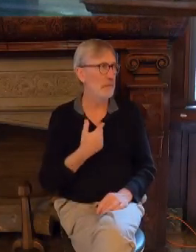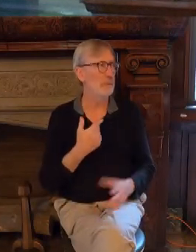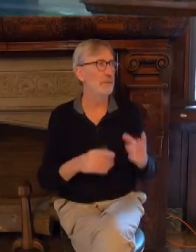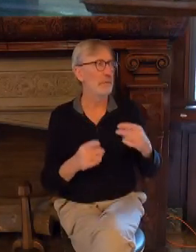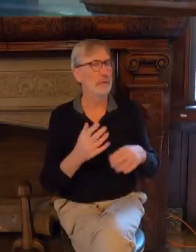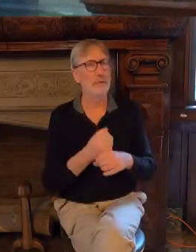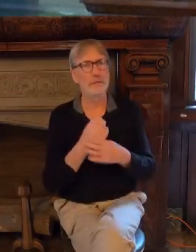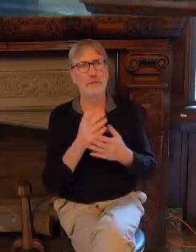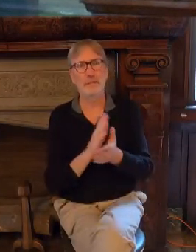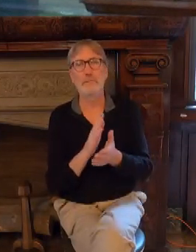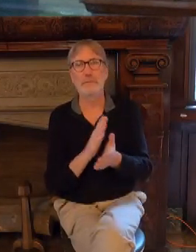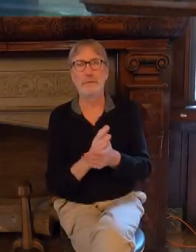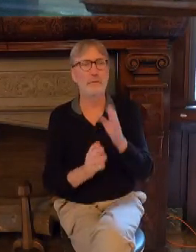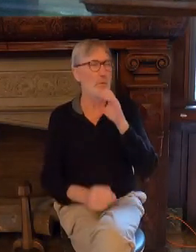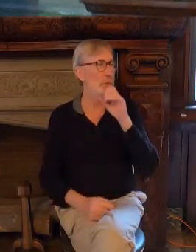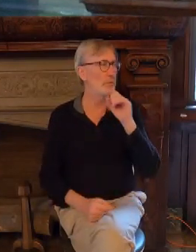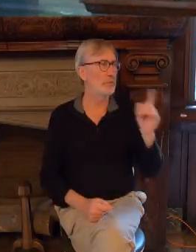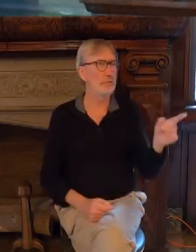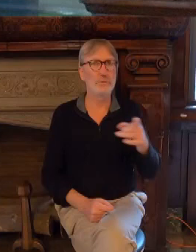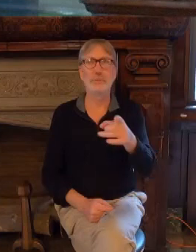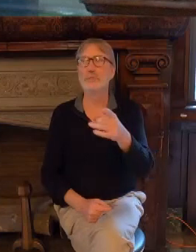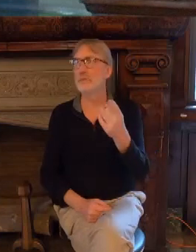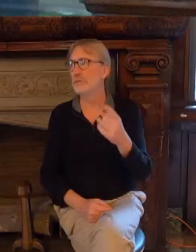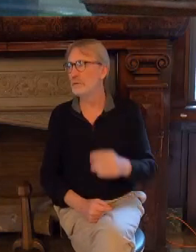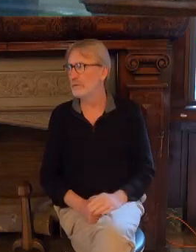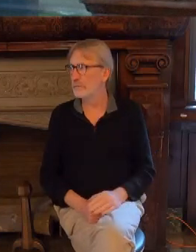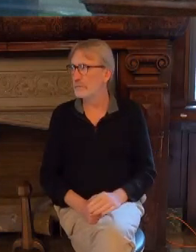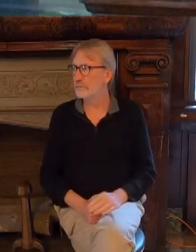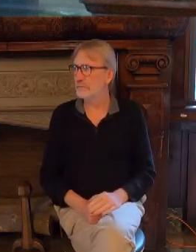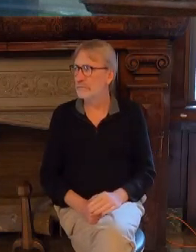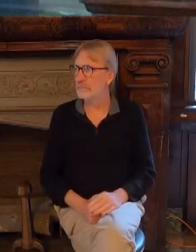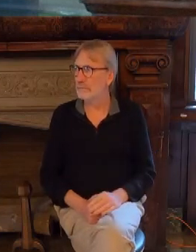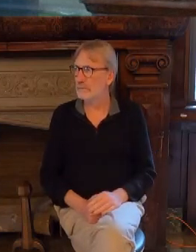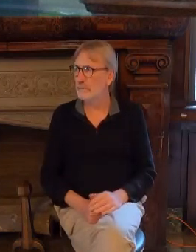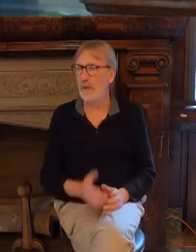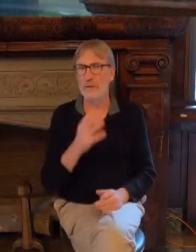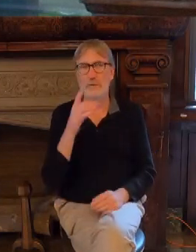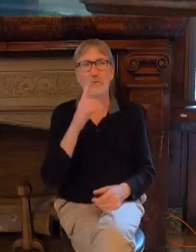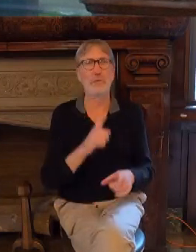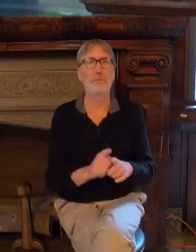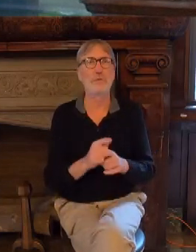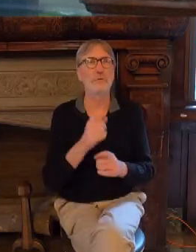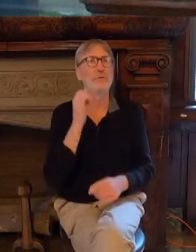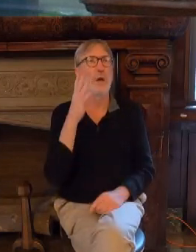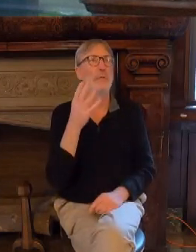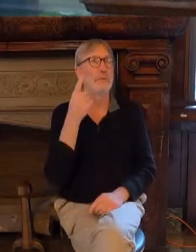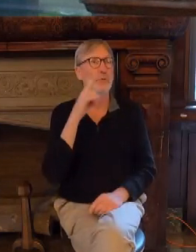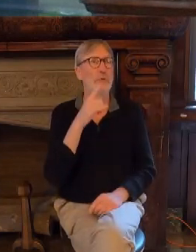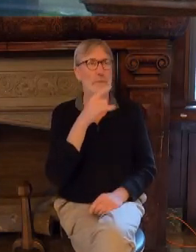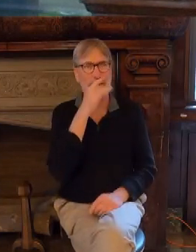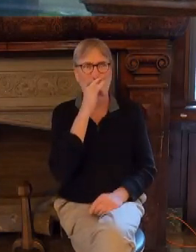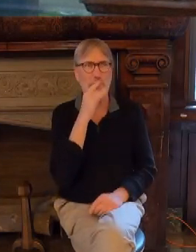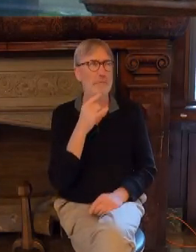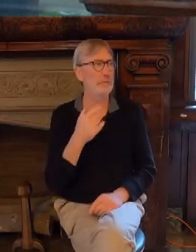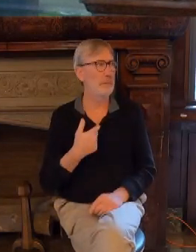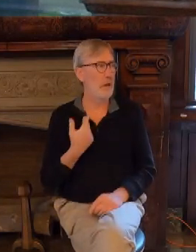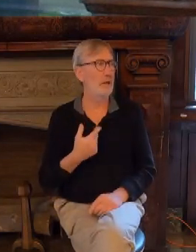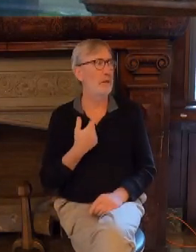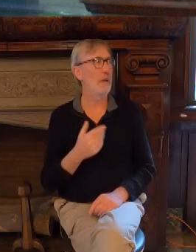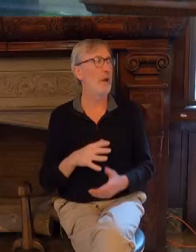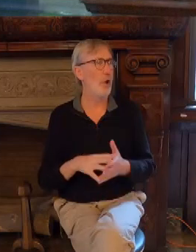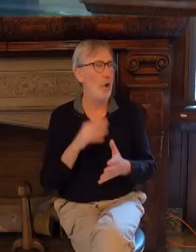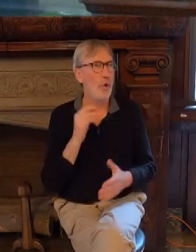take some of the orange flyers, which are about the city's Summer Learn and Earn program. And that is a program